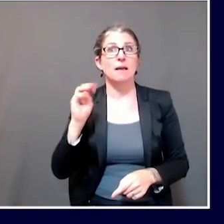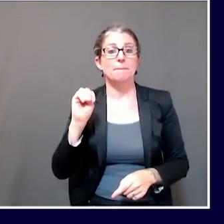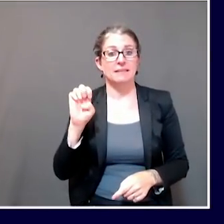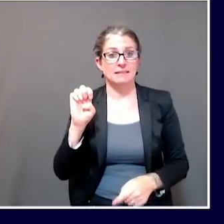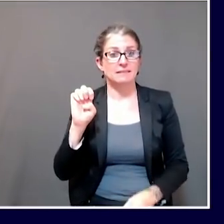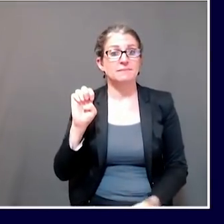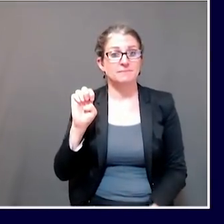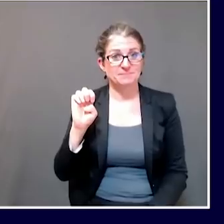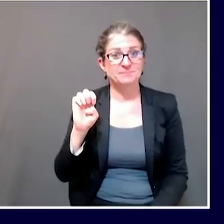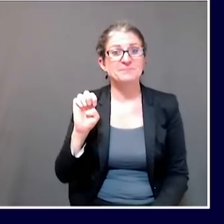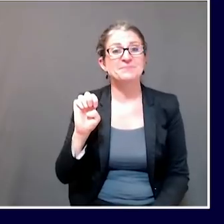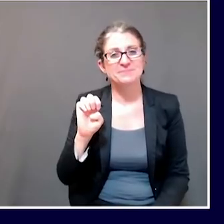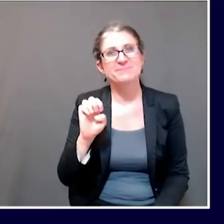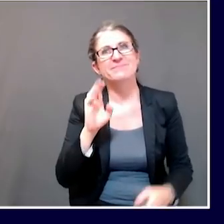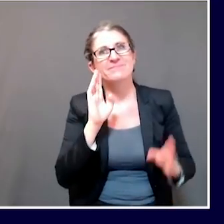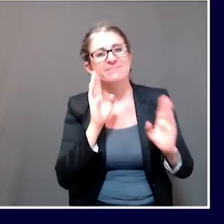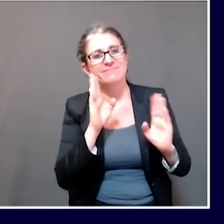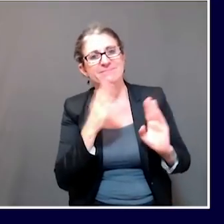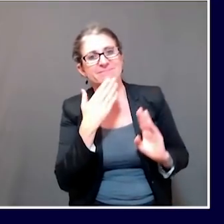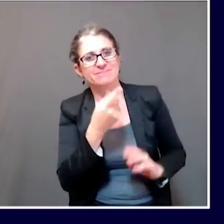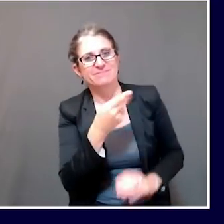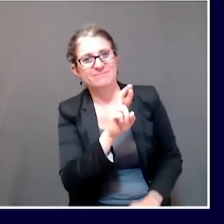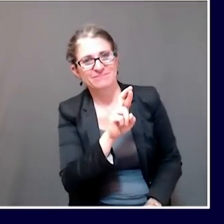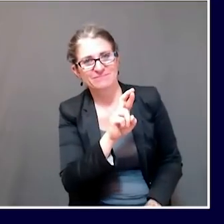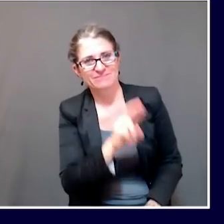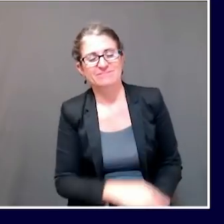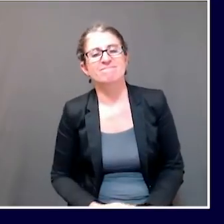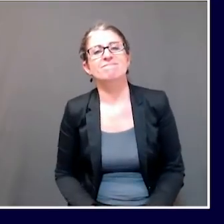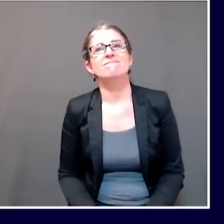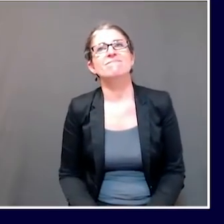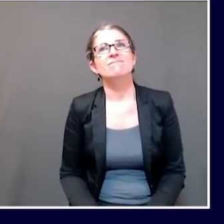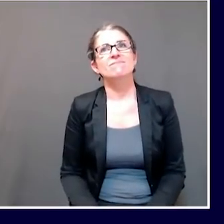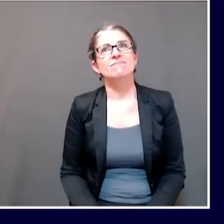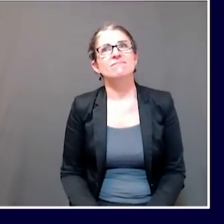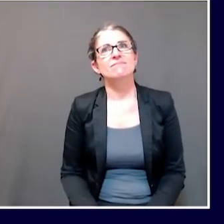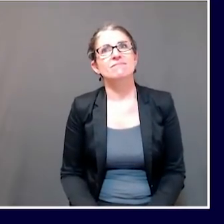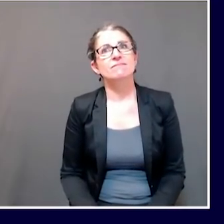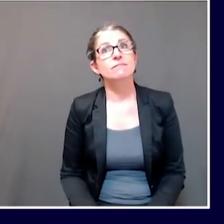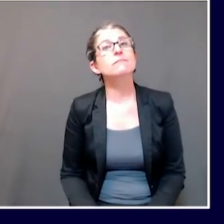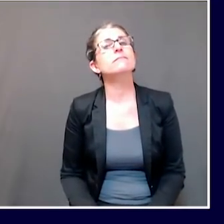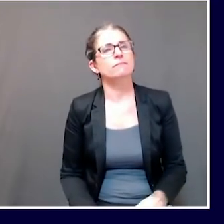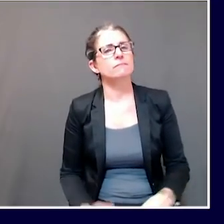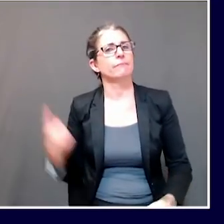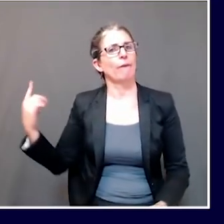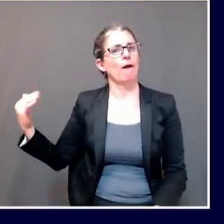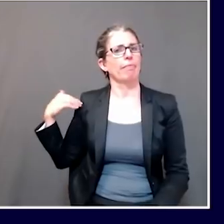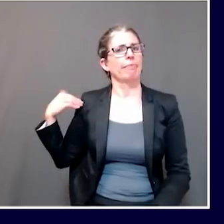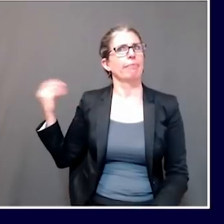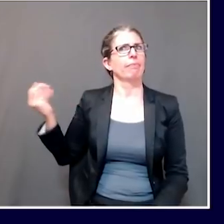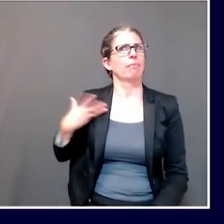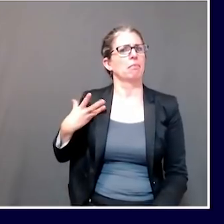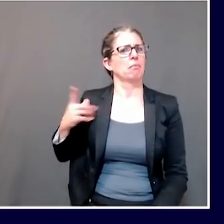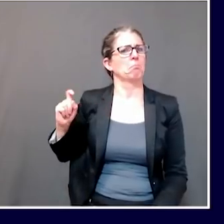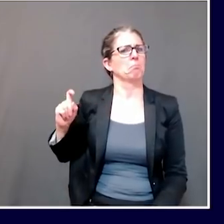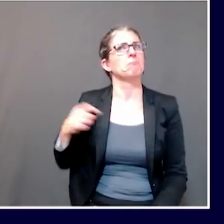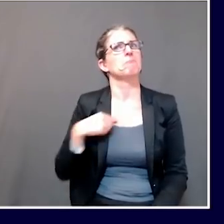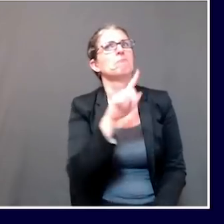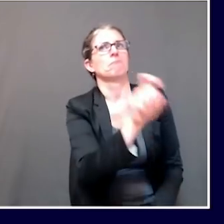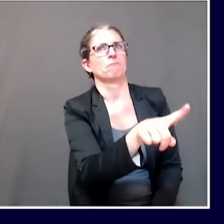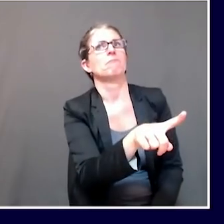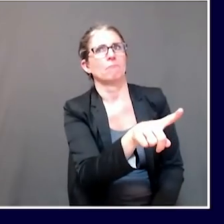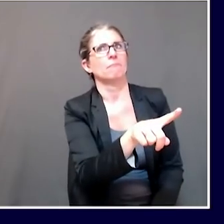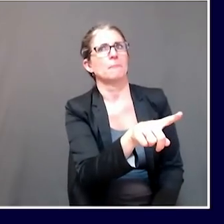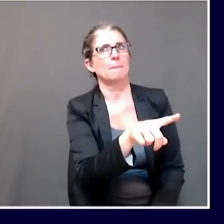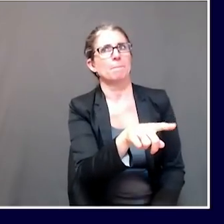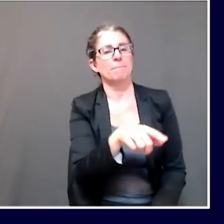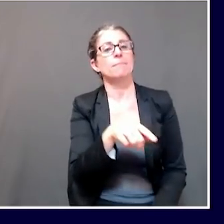Thank you, Doctor. A question from our viewer about reusable grocery bags. I'm not sure that's something we've touched on in 4 or 5 months of these conversations.